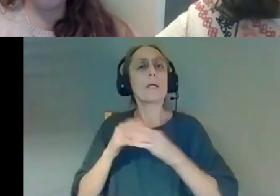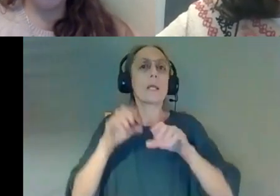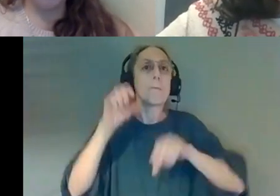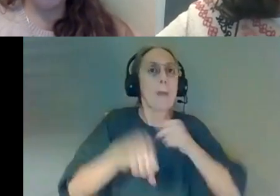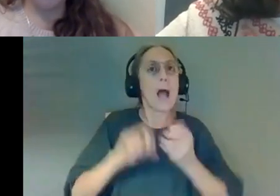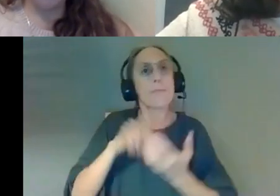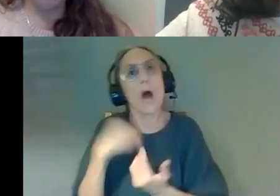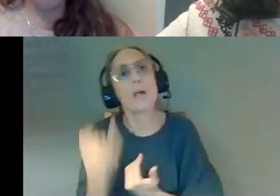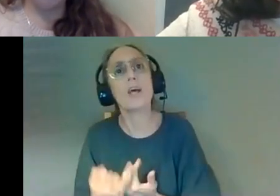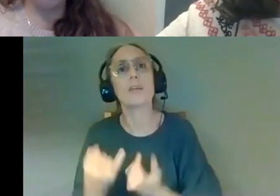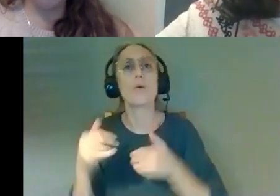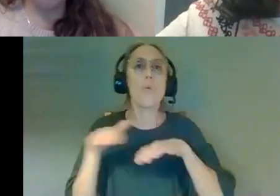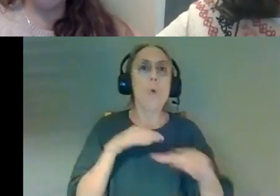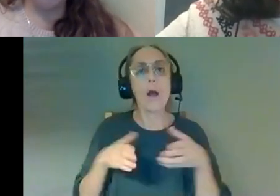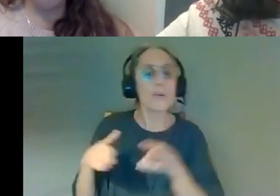were some